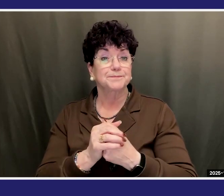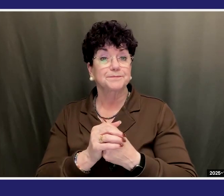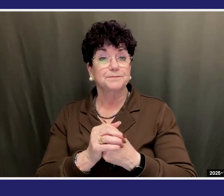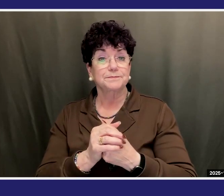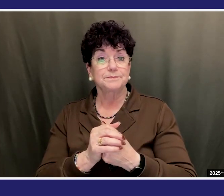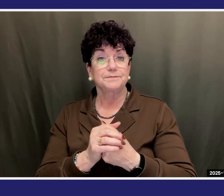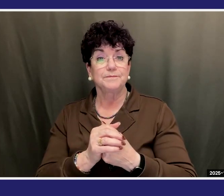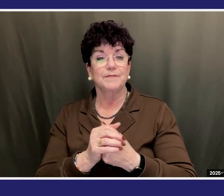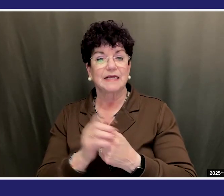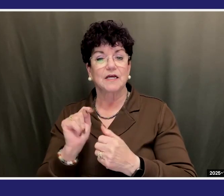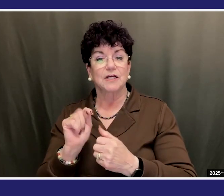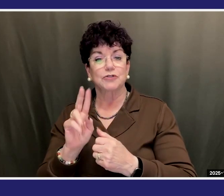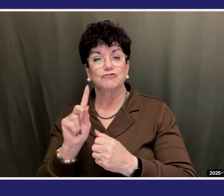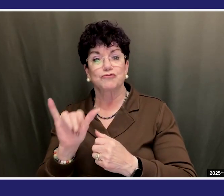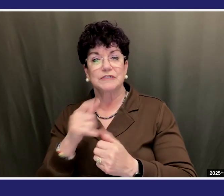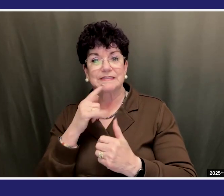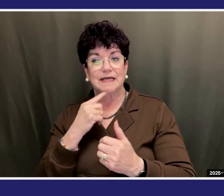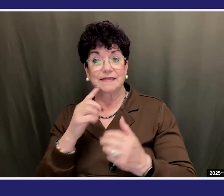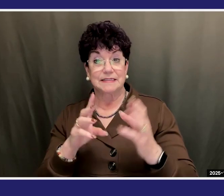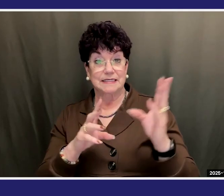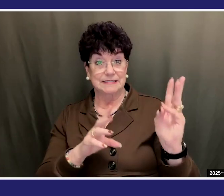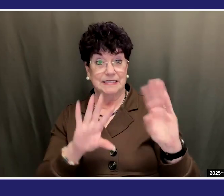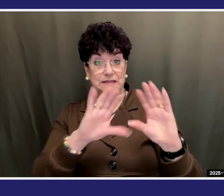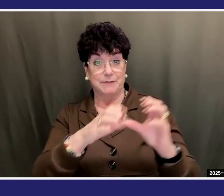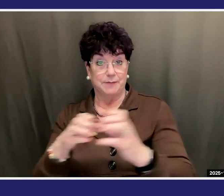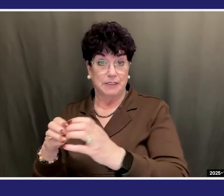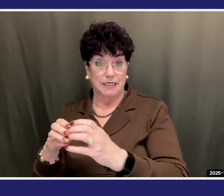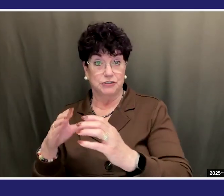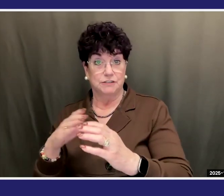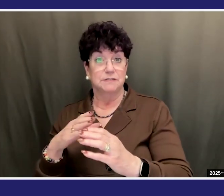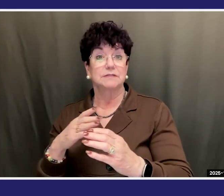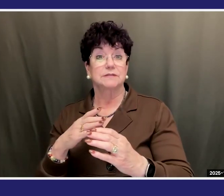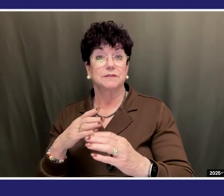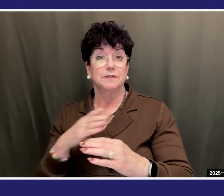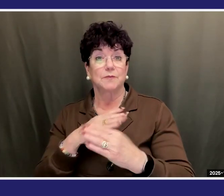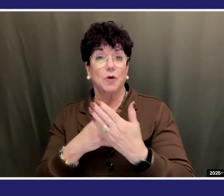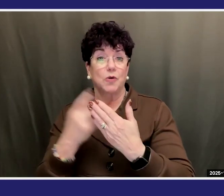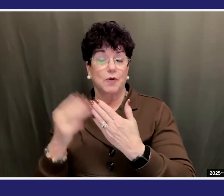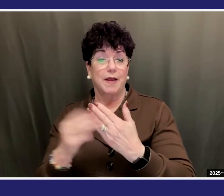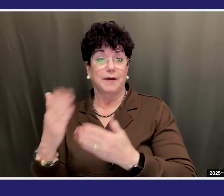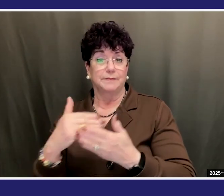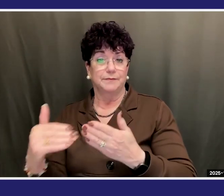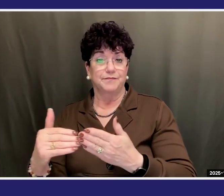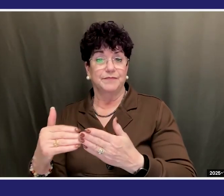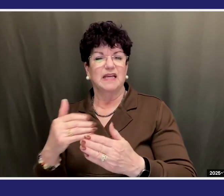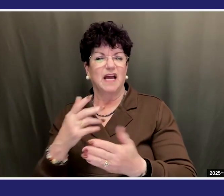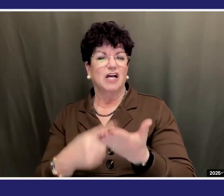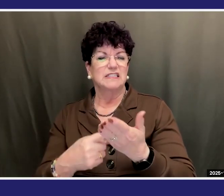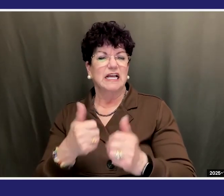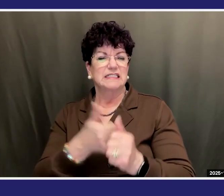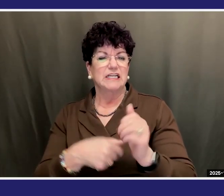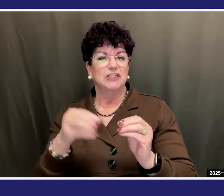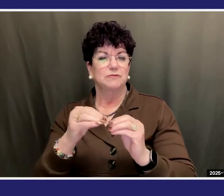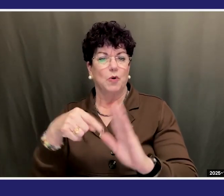So as Trudy mentioned, these are the 6 population-based prevention program components. We'll go into each of these in more detail